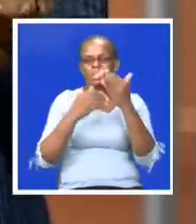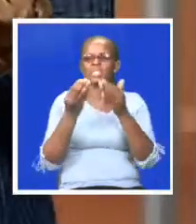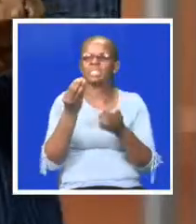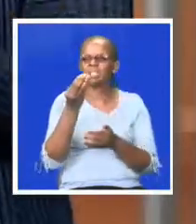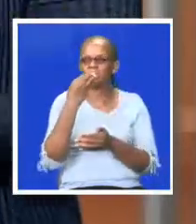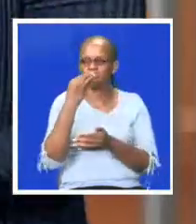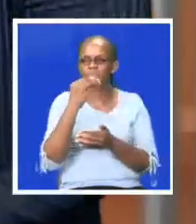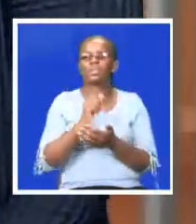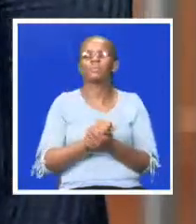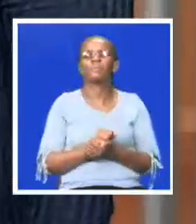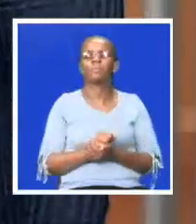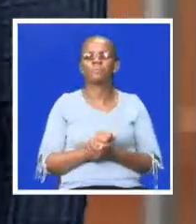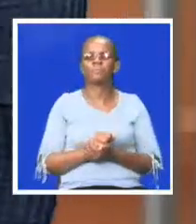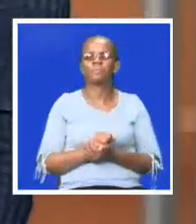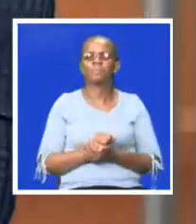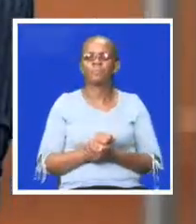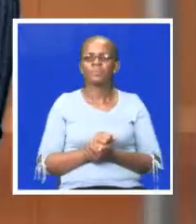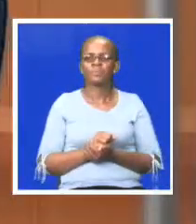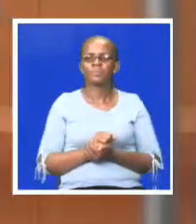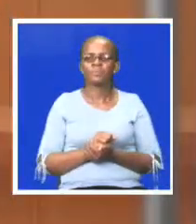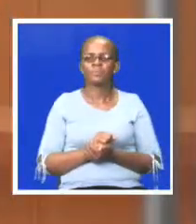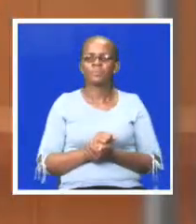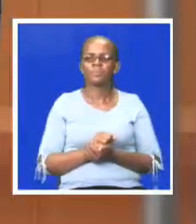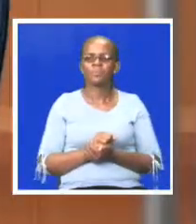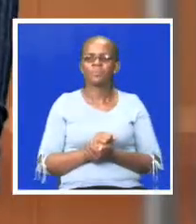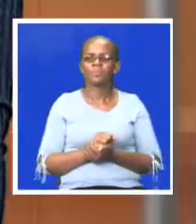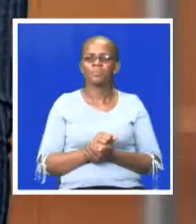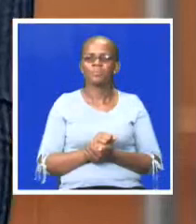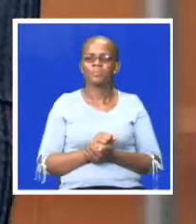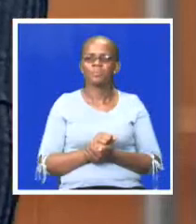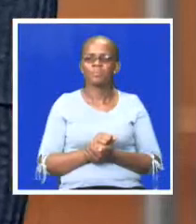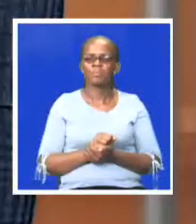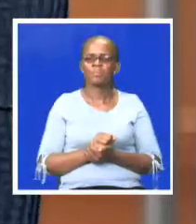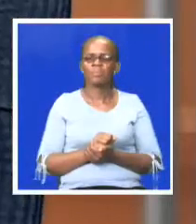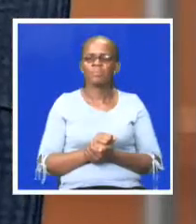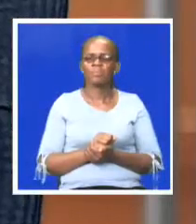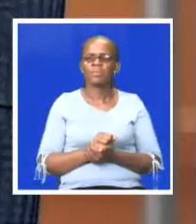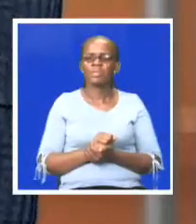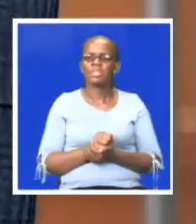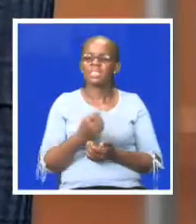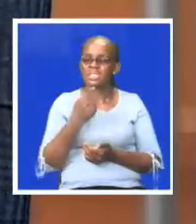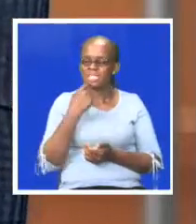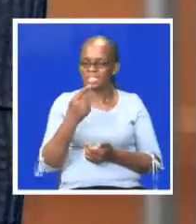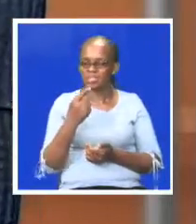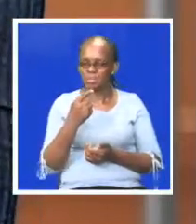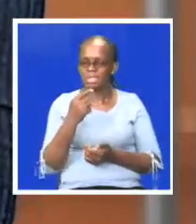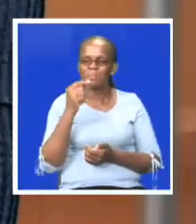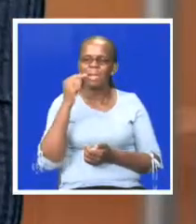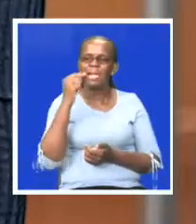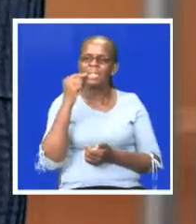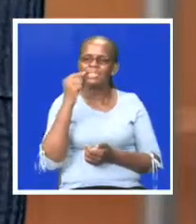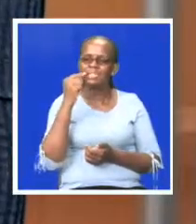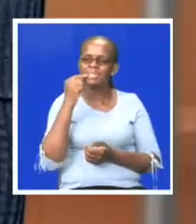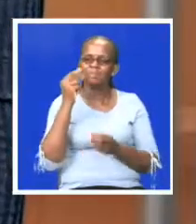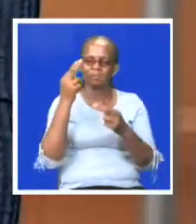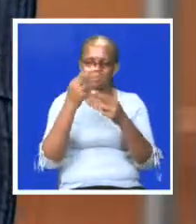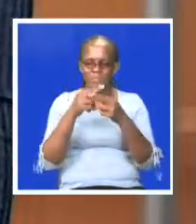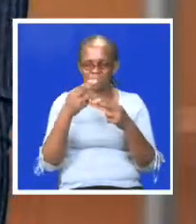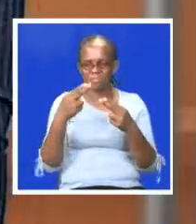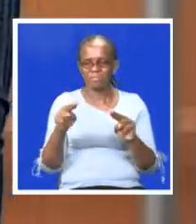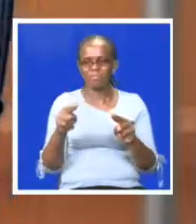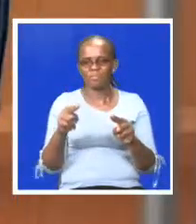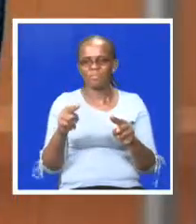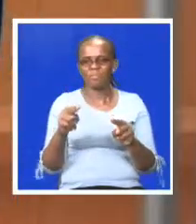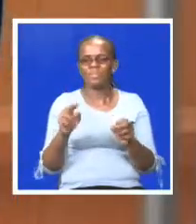be strong. So we said our bodybuilding food are beans, eggs.